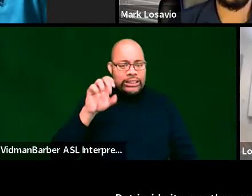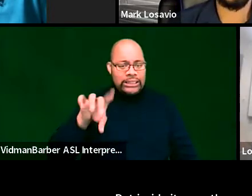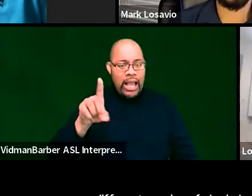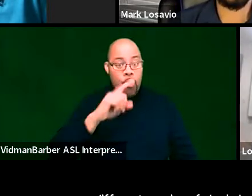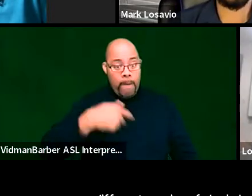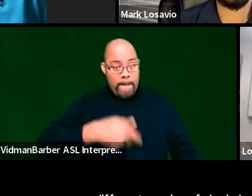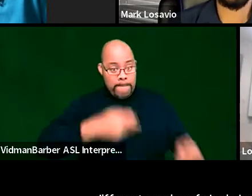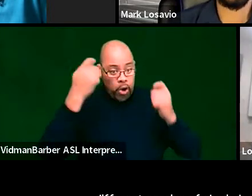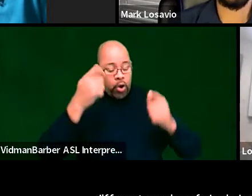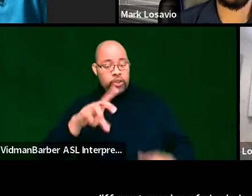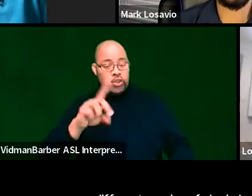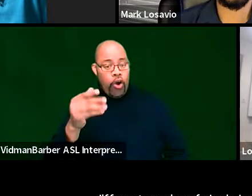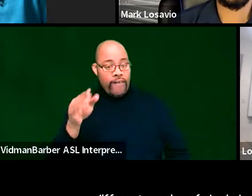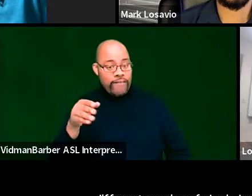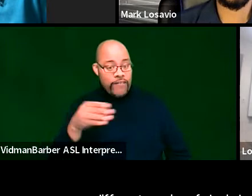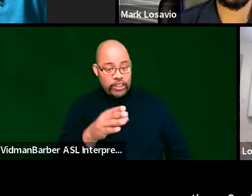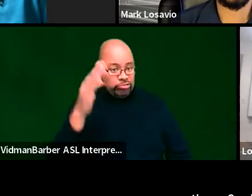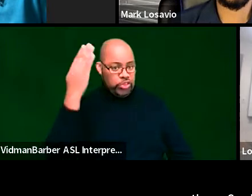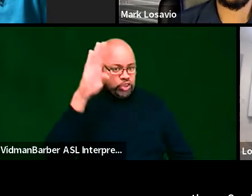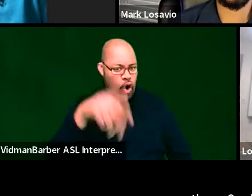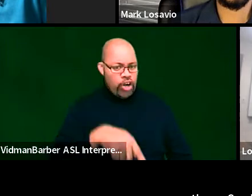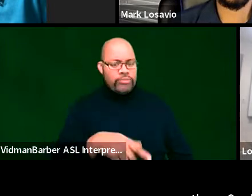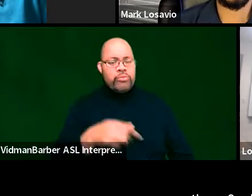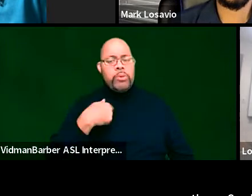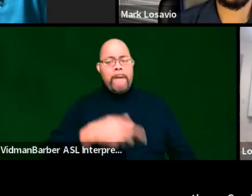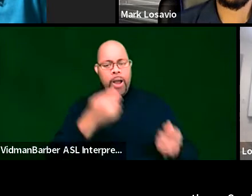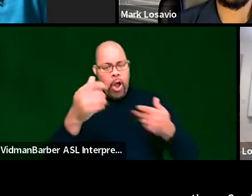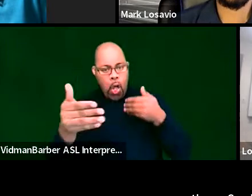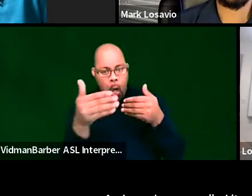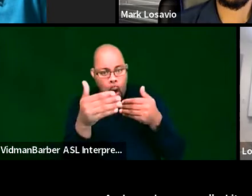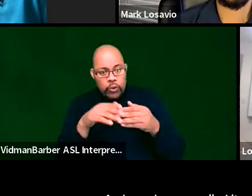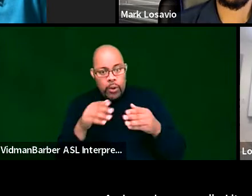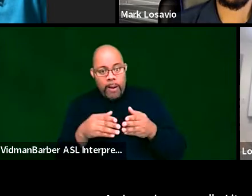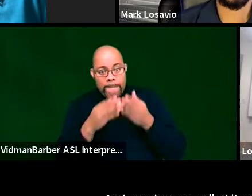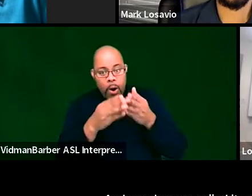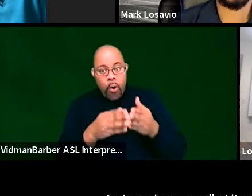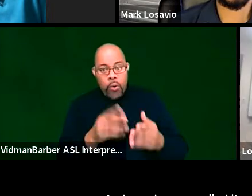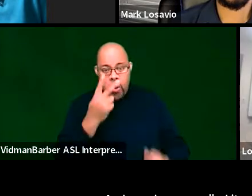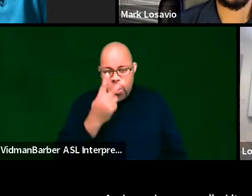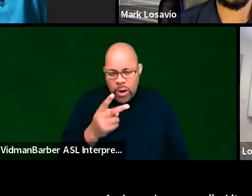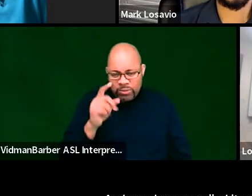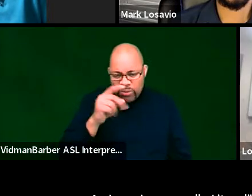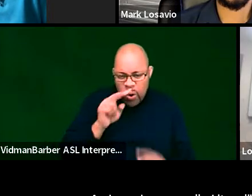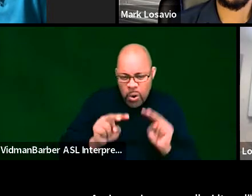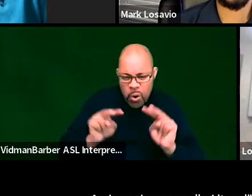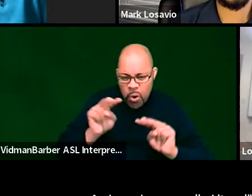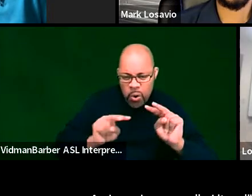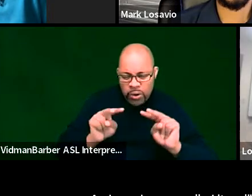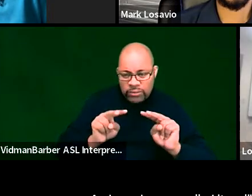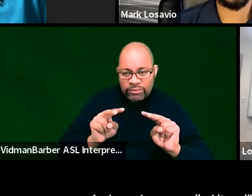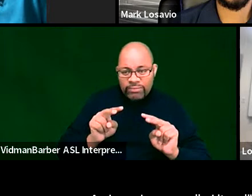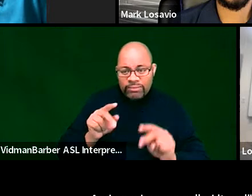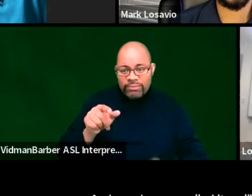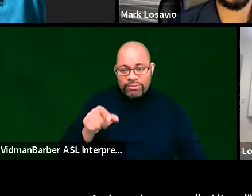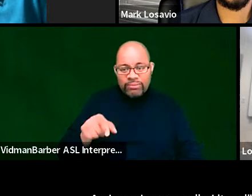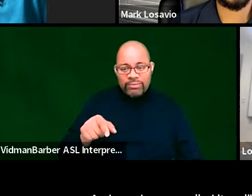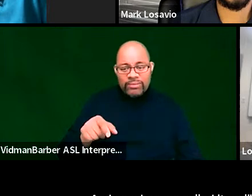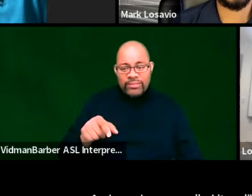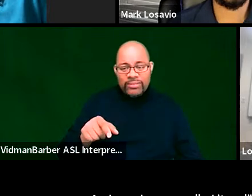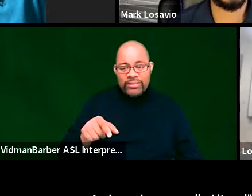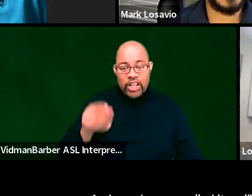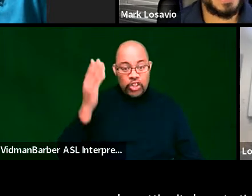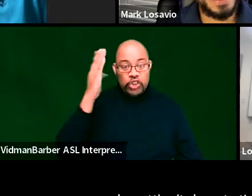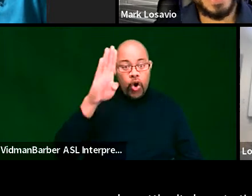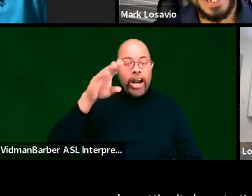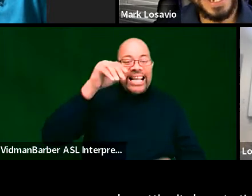up, like we're getting, you know, we're getting it closer to the boat and looking, and there's a